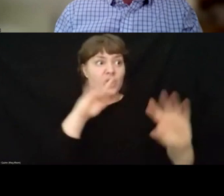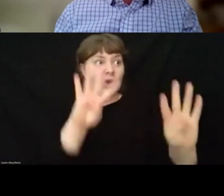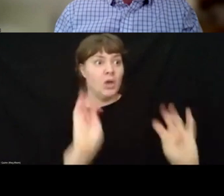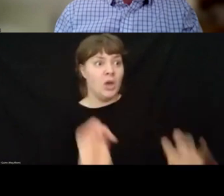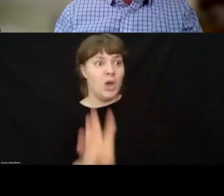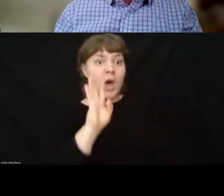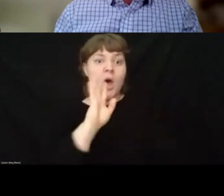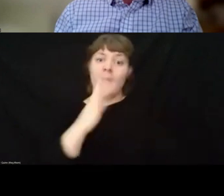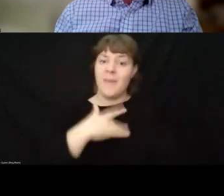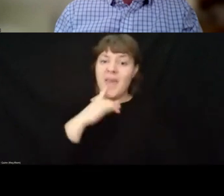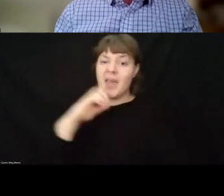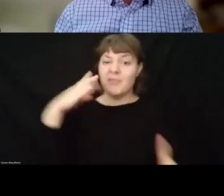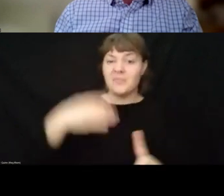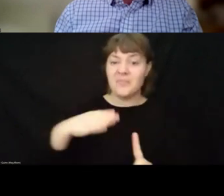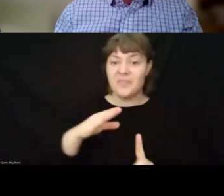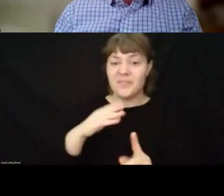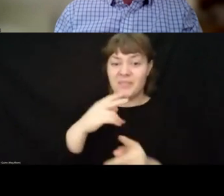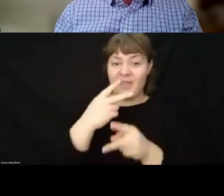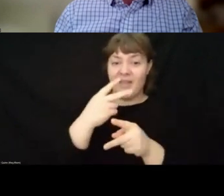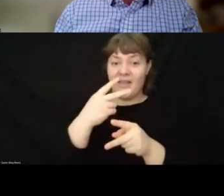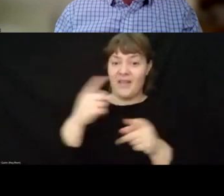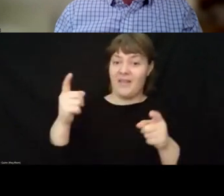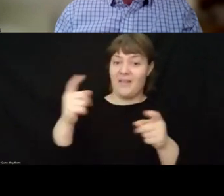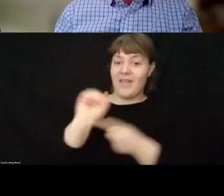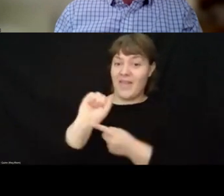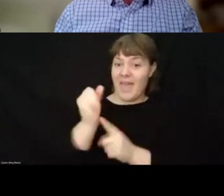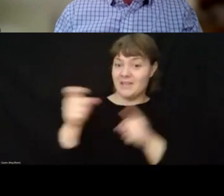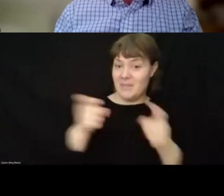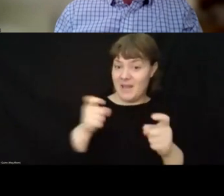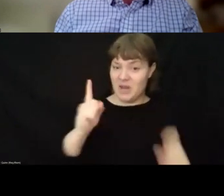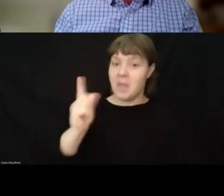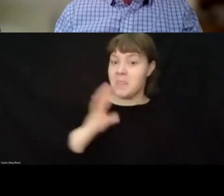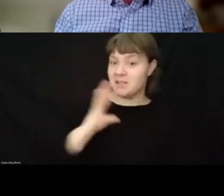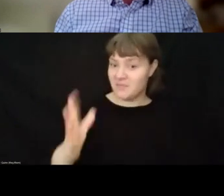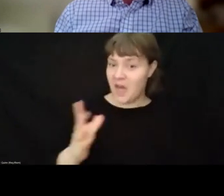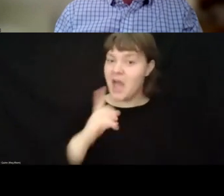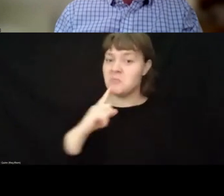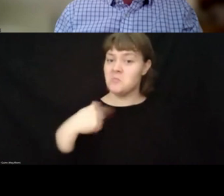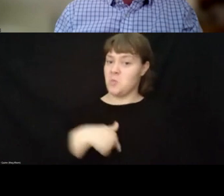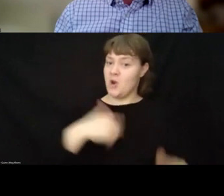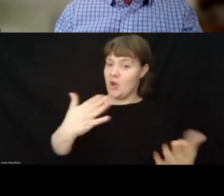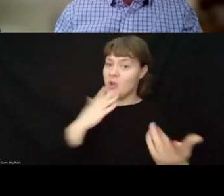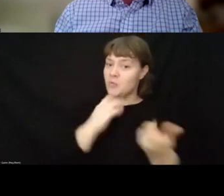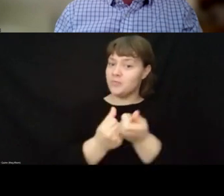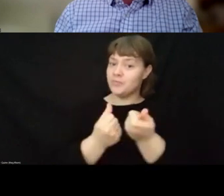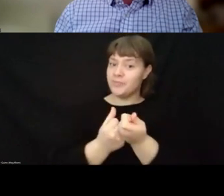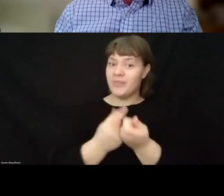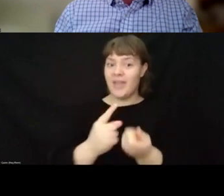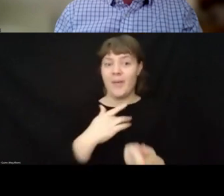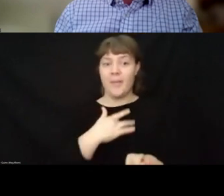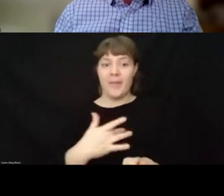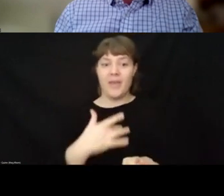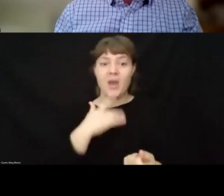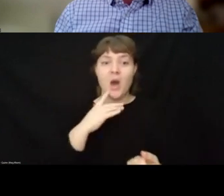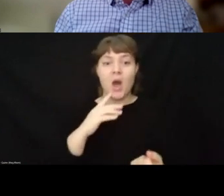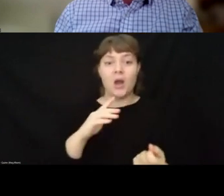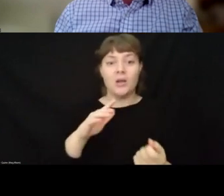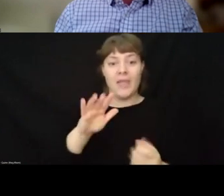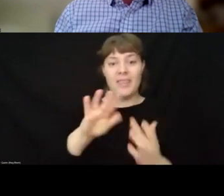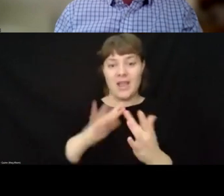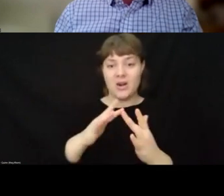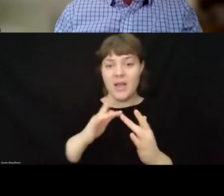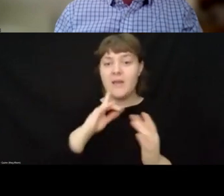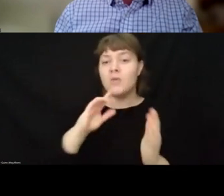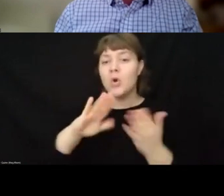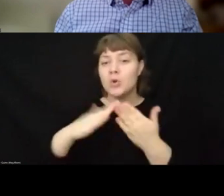because that's what we're here for. There should be on the Noise intranet our community resource list. So